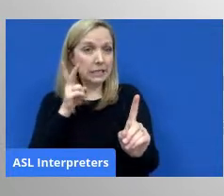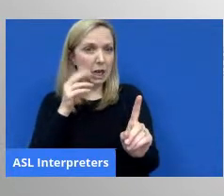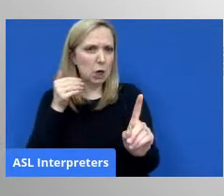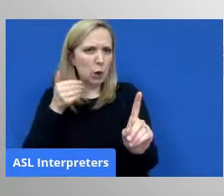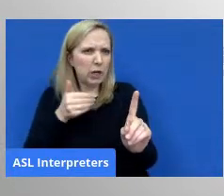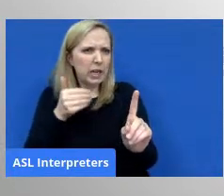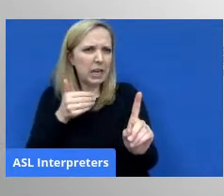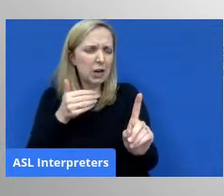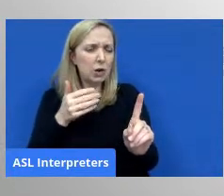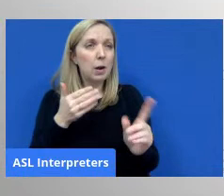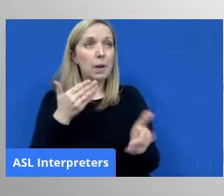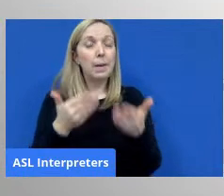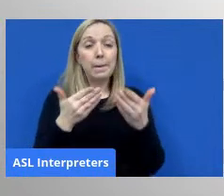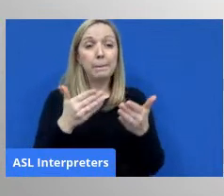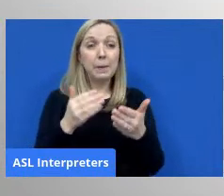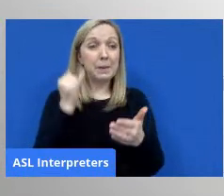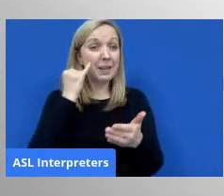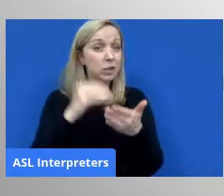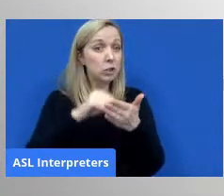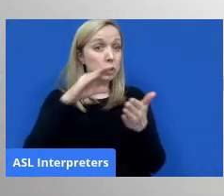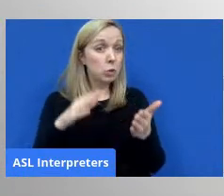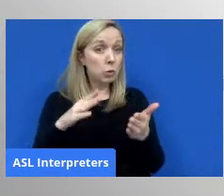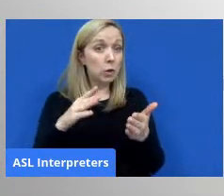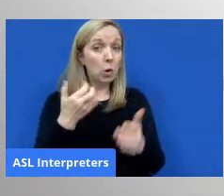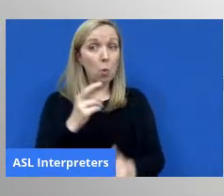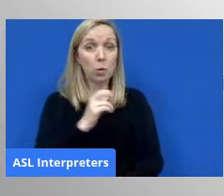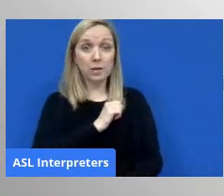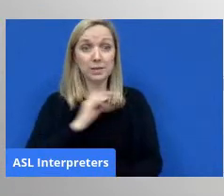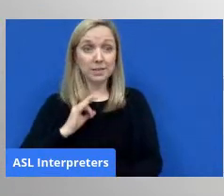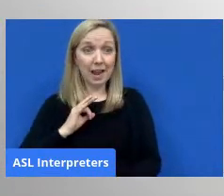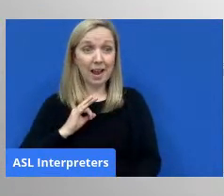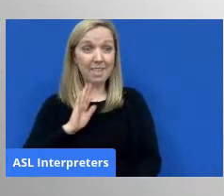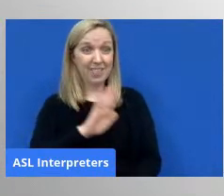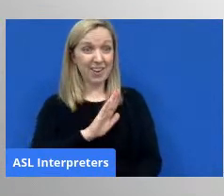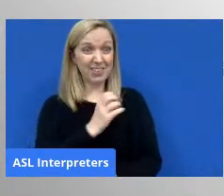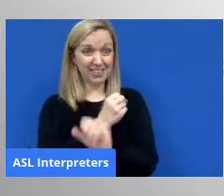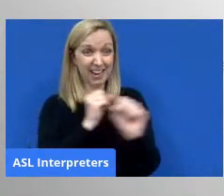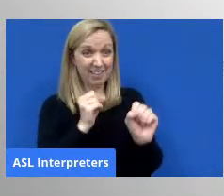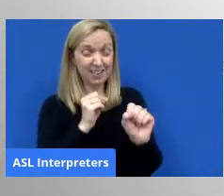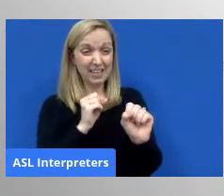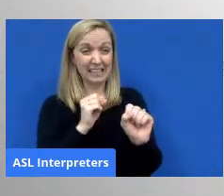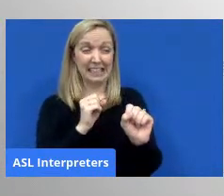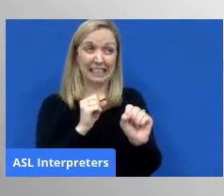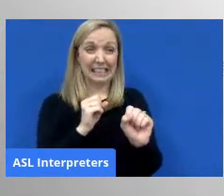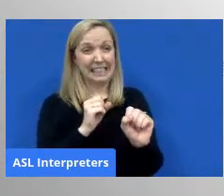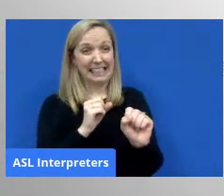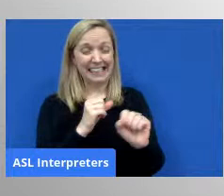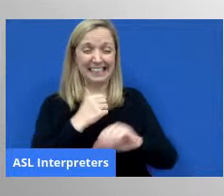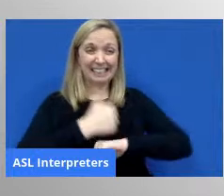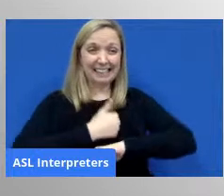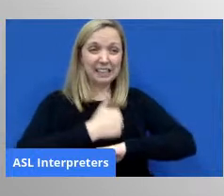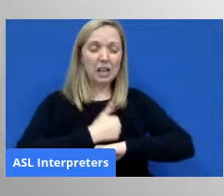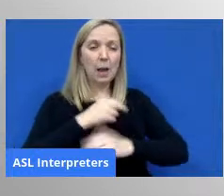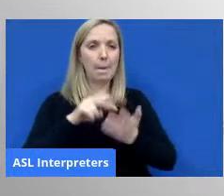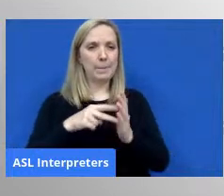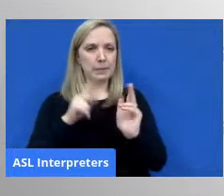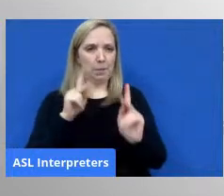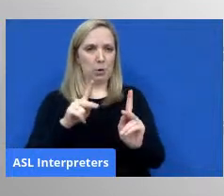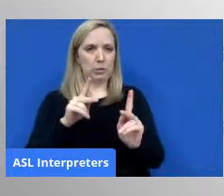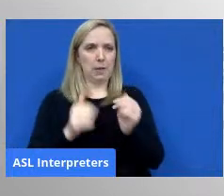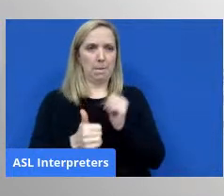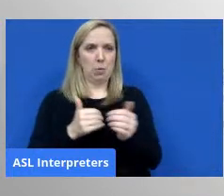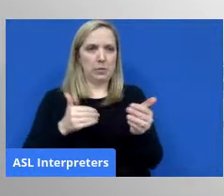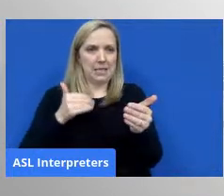staff member's safety is being jeopardized, then whomever is closest to that individual will be the one that responds. But in